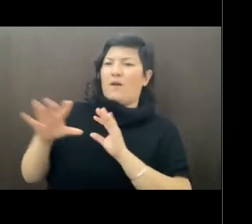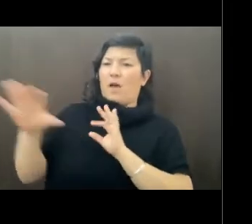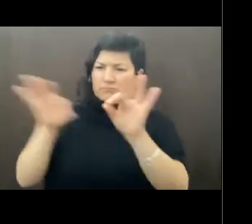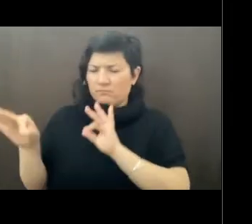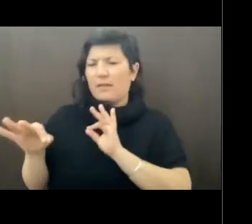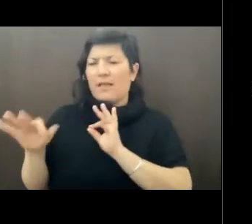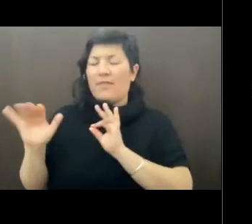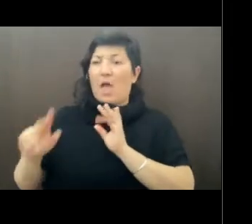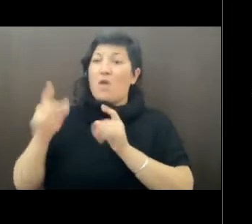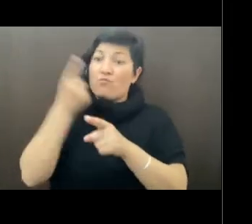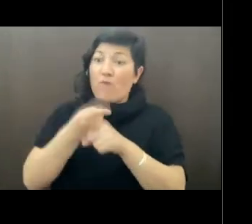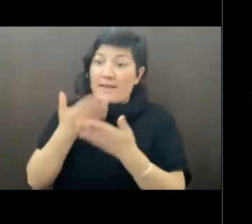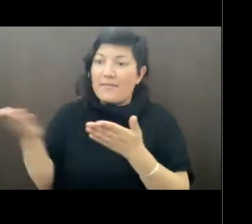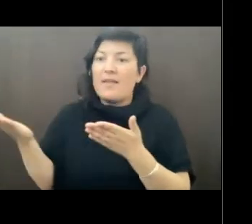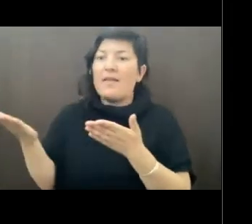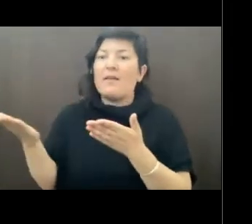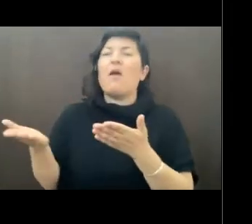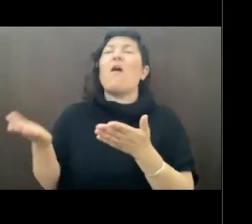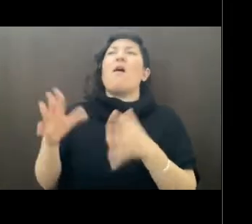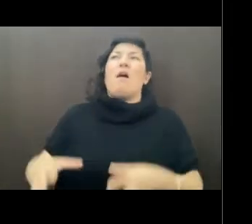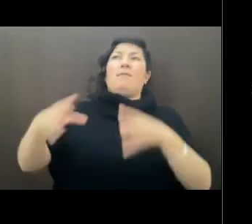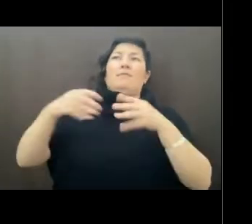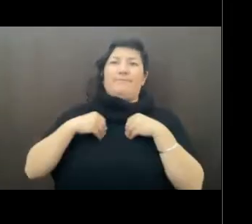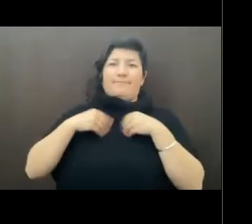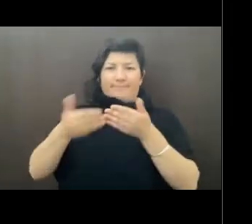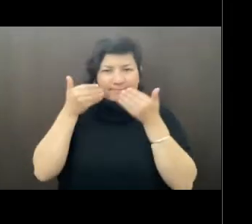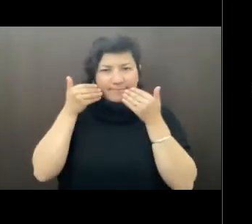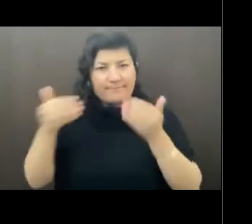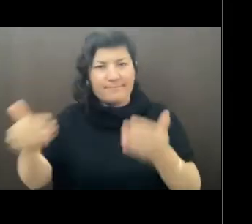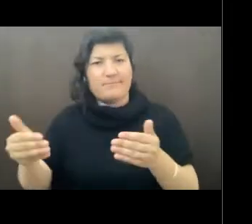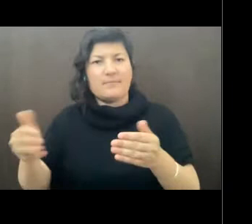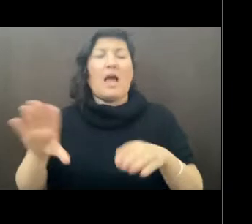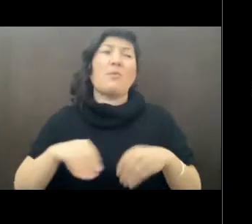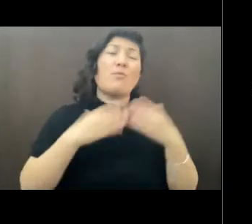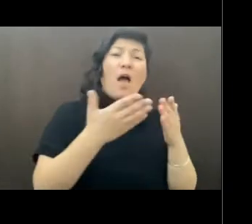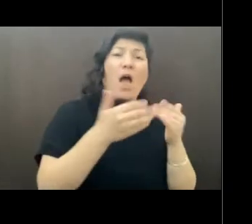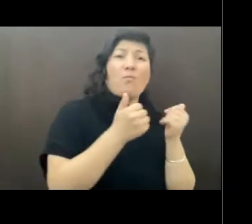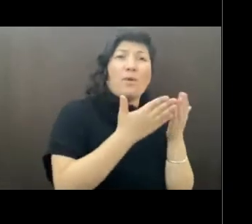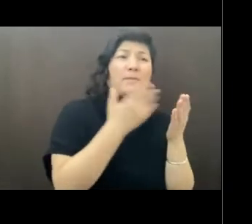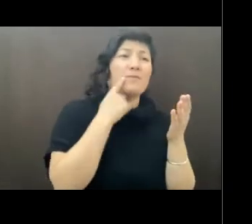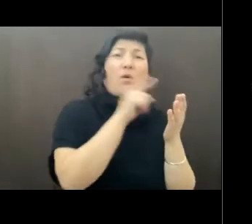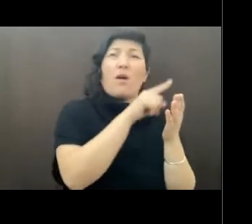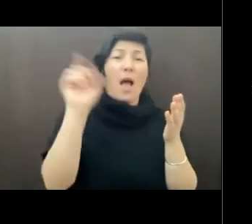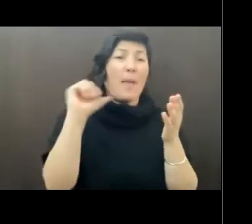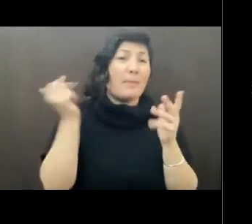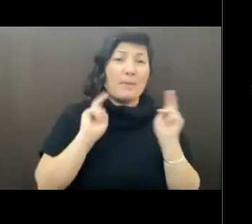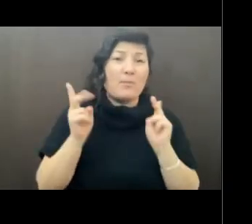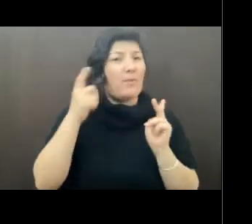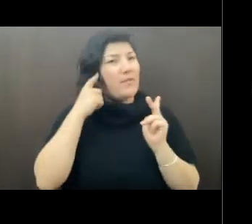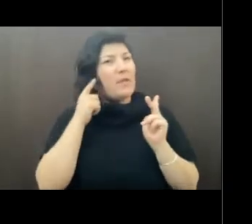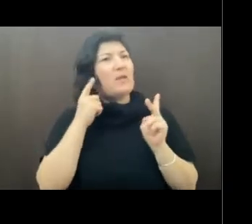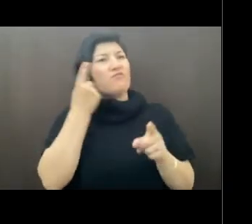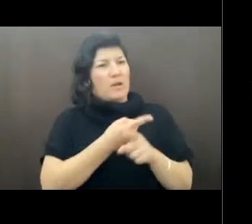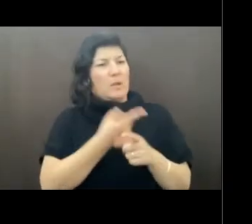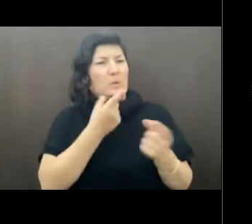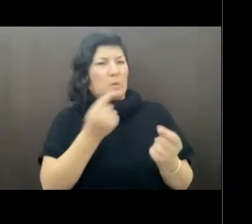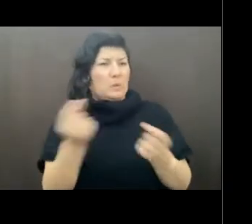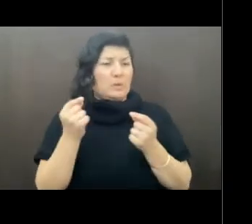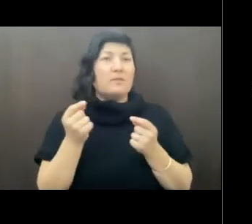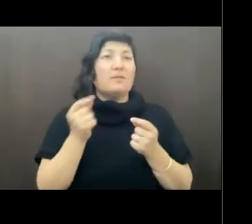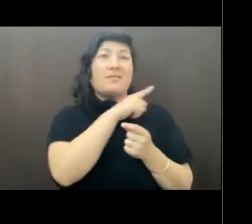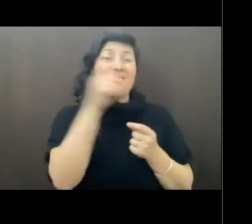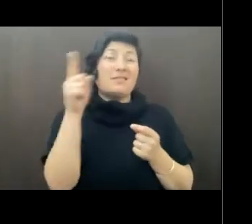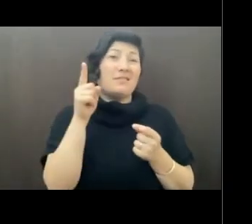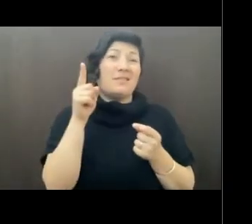move forward, is to be able to provide the recommendations on what we think the right thing is, to make it easier for academics